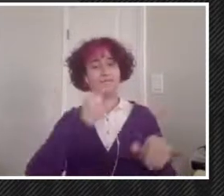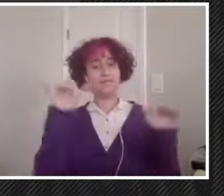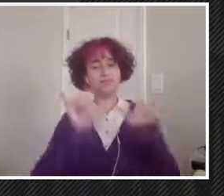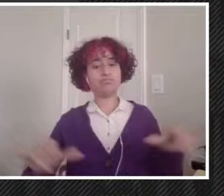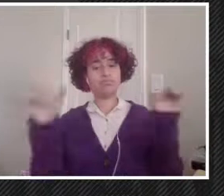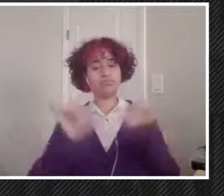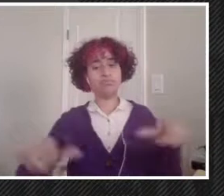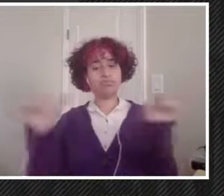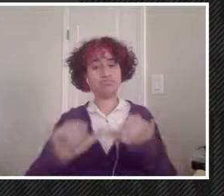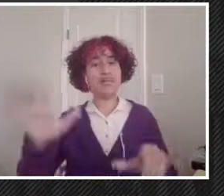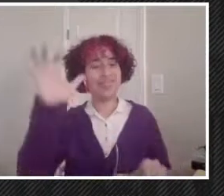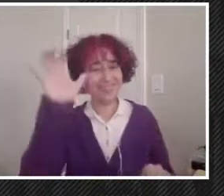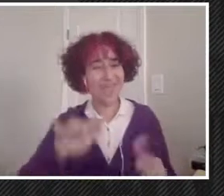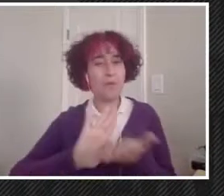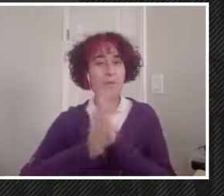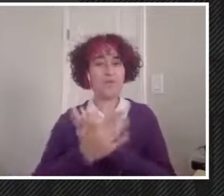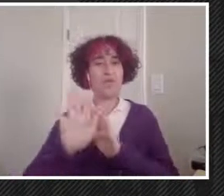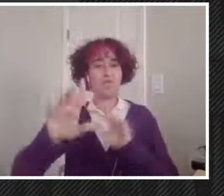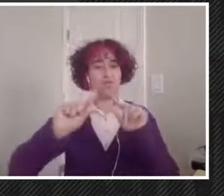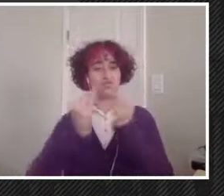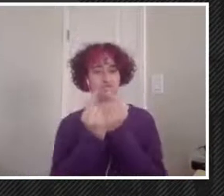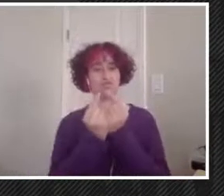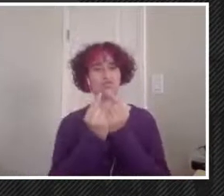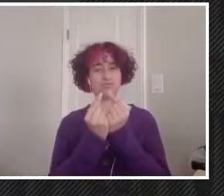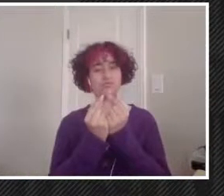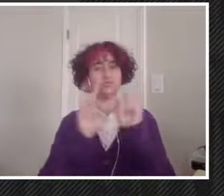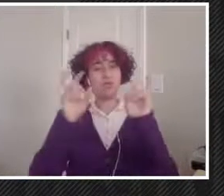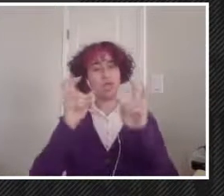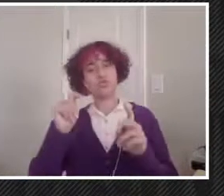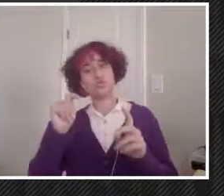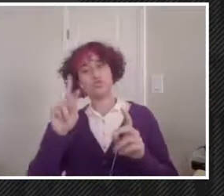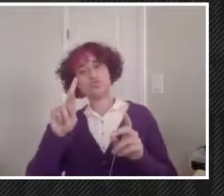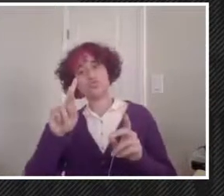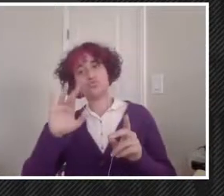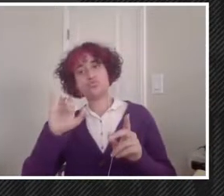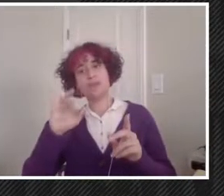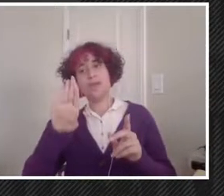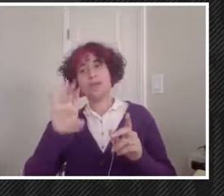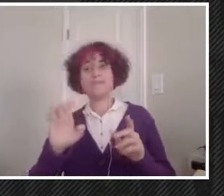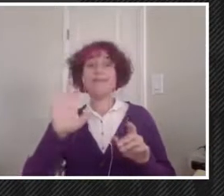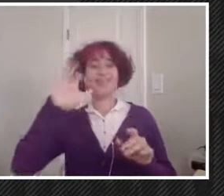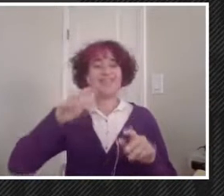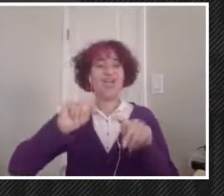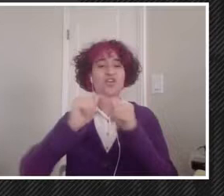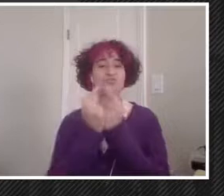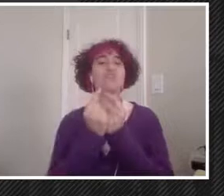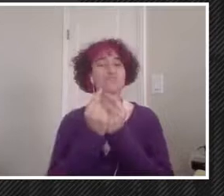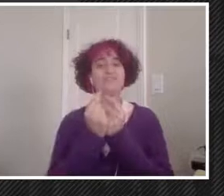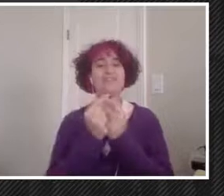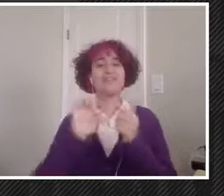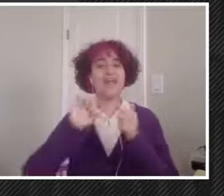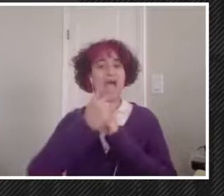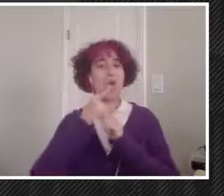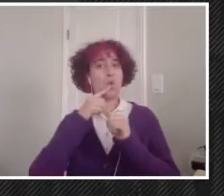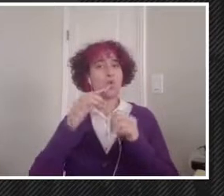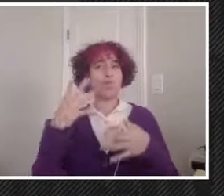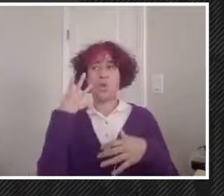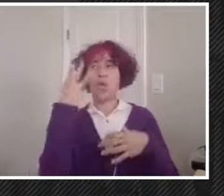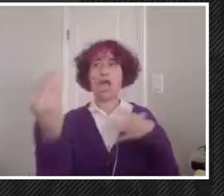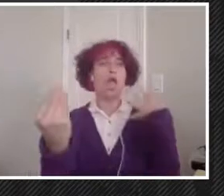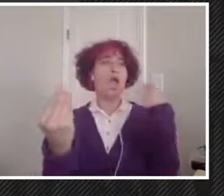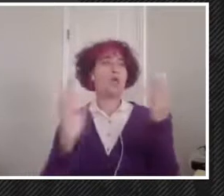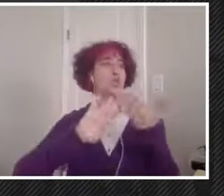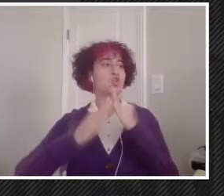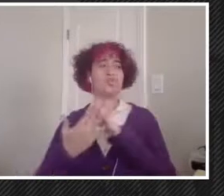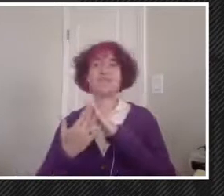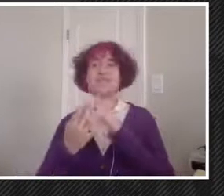tribe. And that tribe is how we go out and make the change happen in our communities. No one person can do it